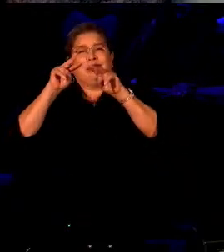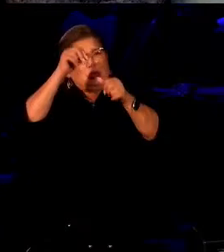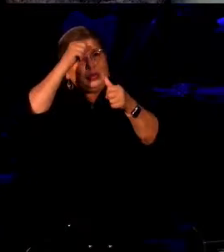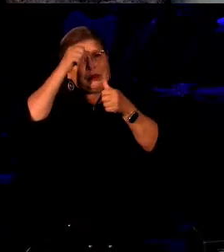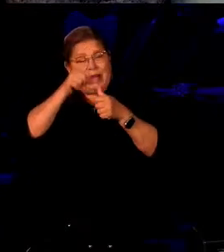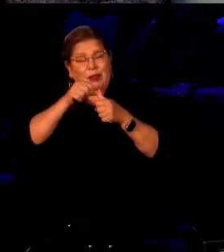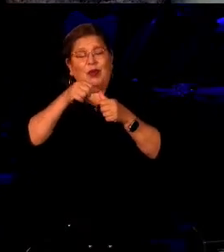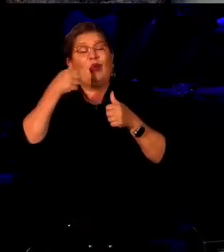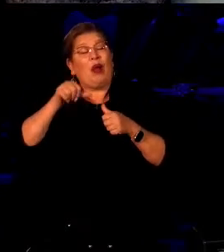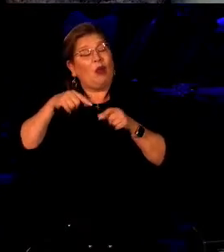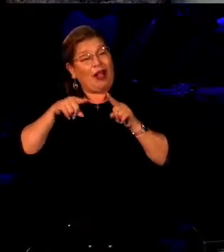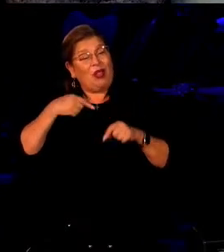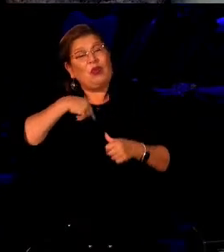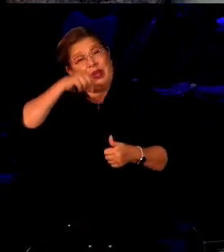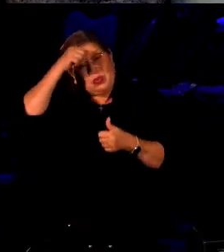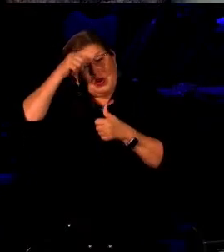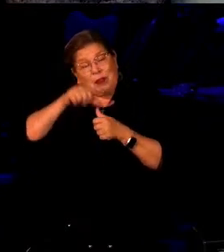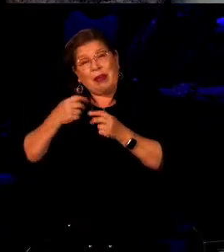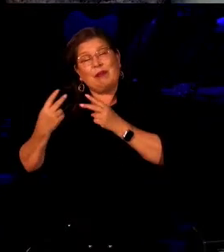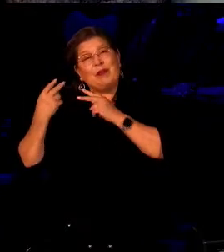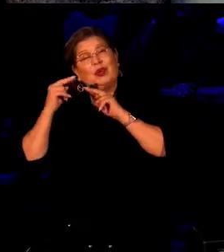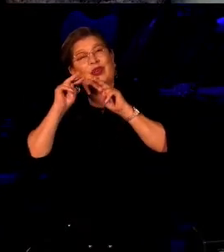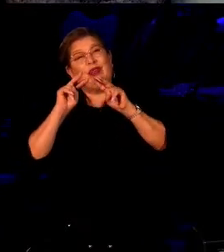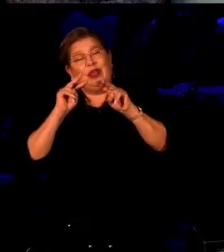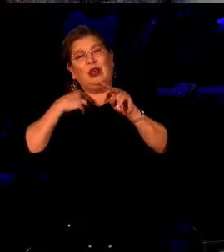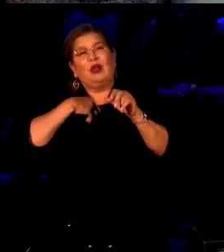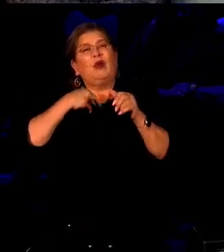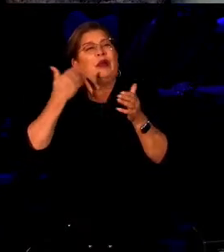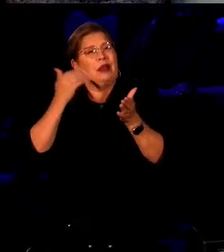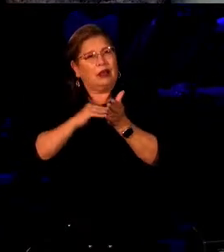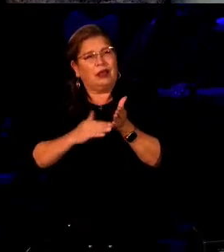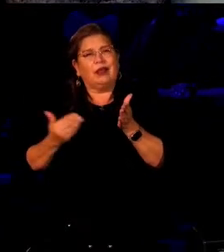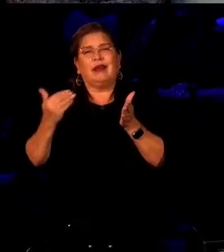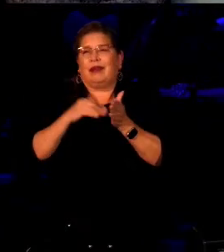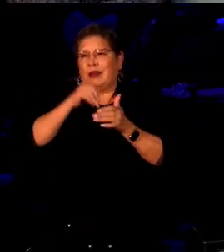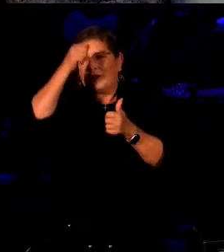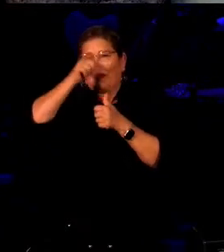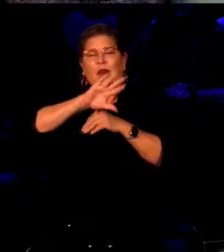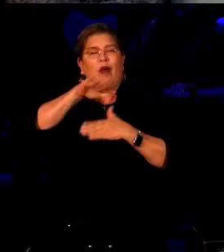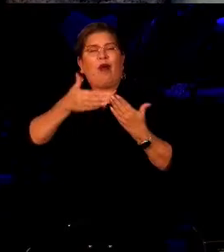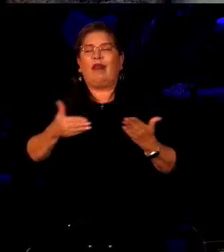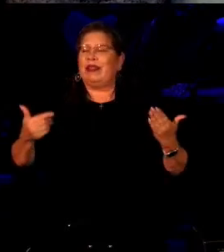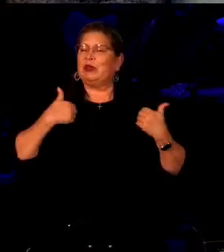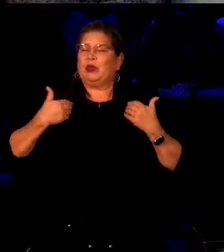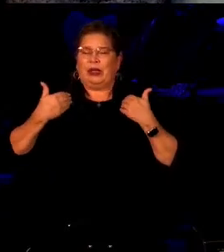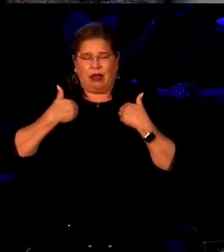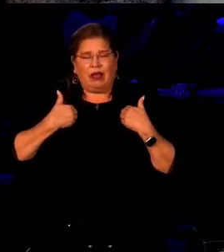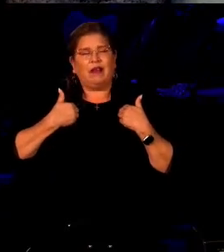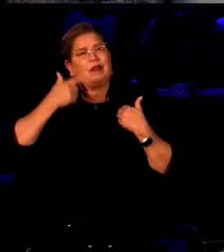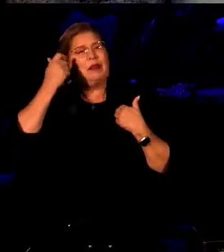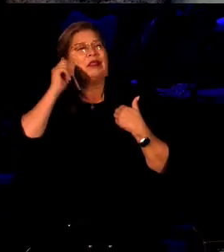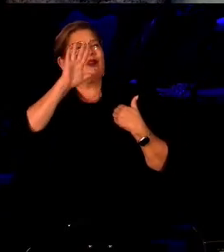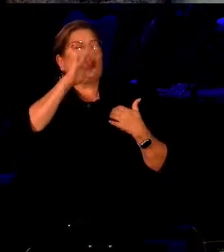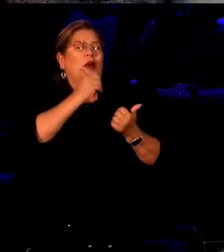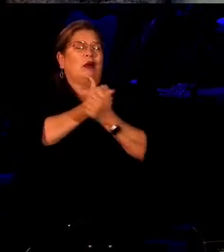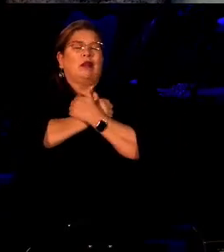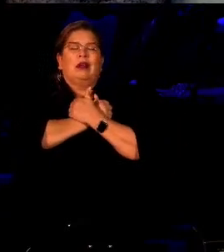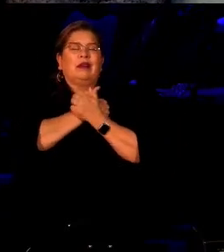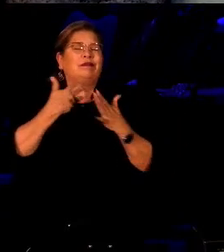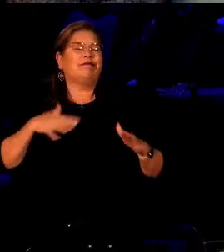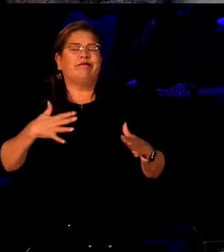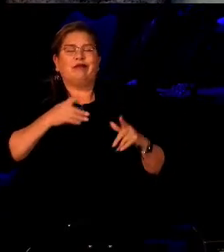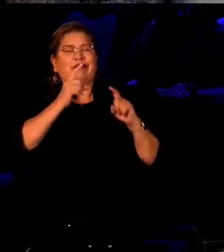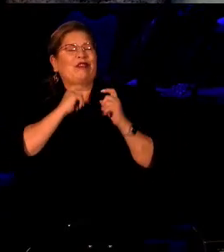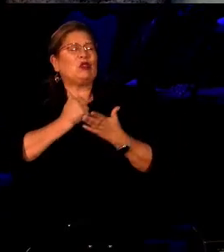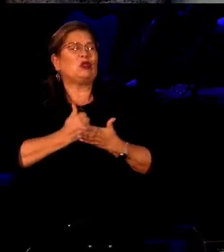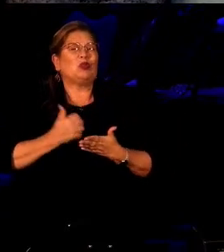we remember, we replay in our minds the riches that is ours because of Your love. Thank You, Lord.